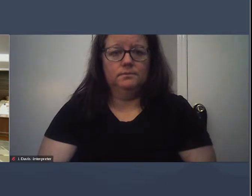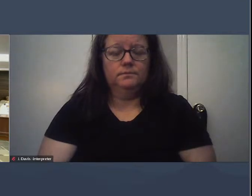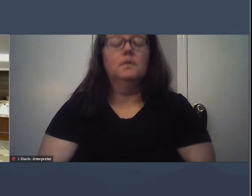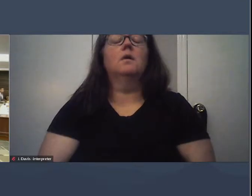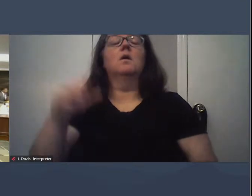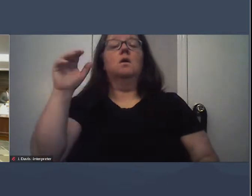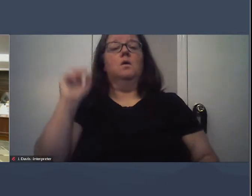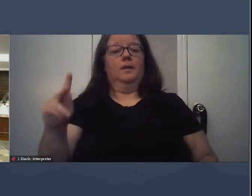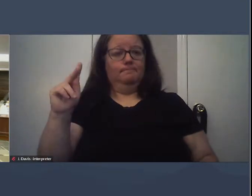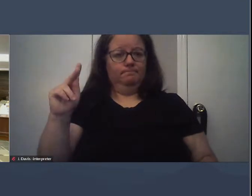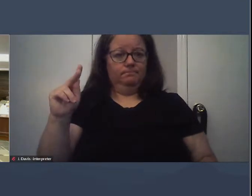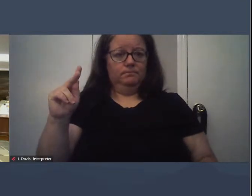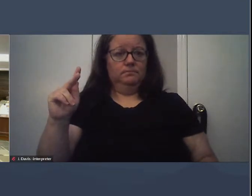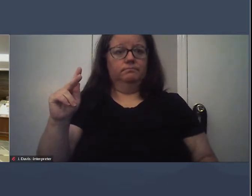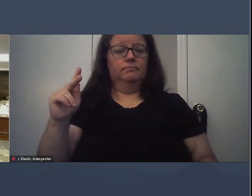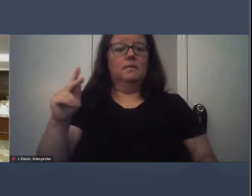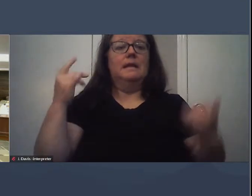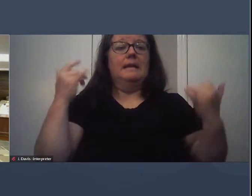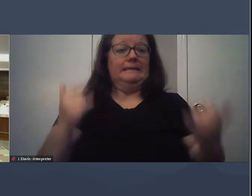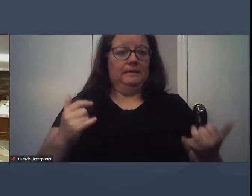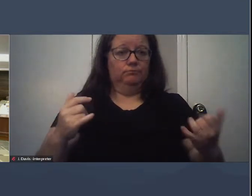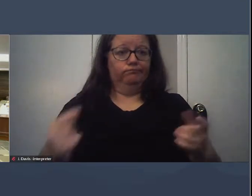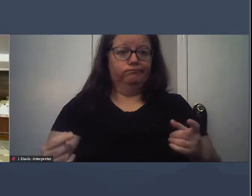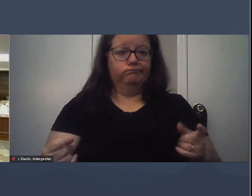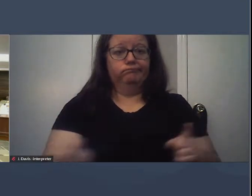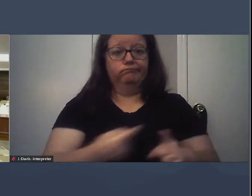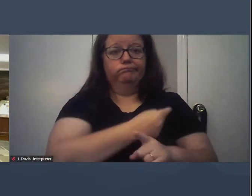Okay? Go somewhere else with that.